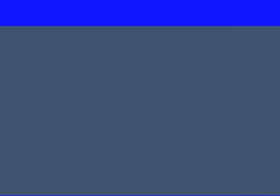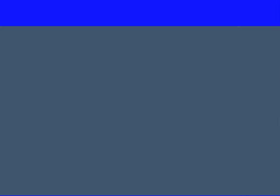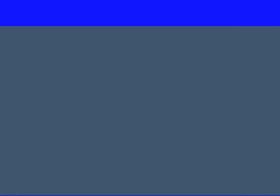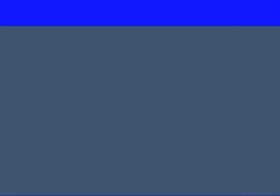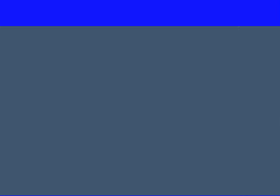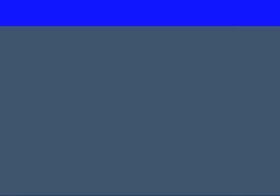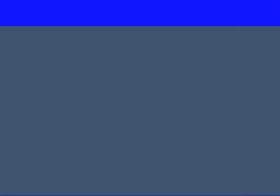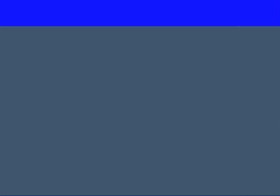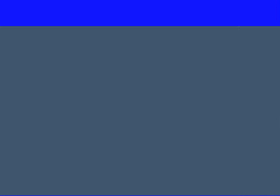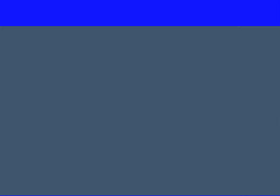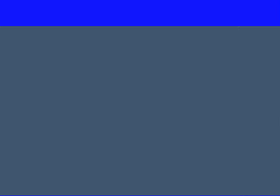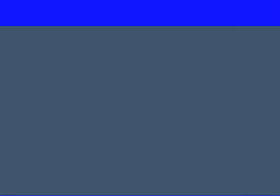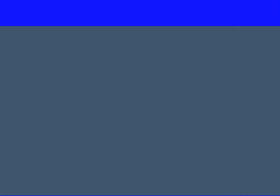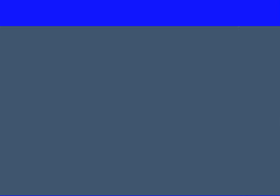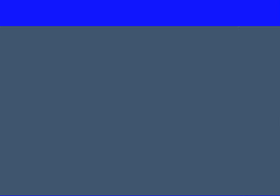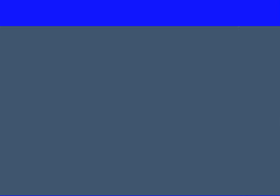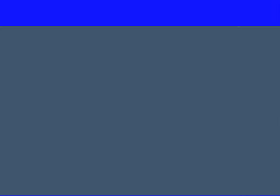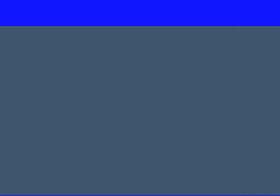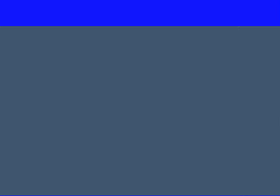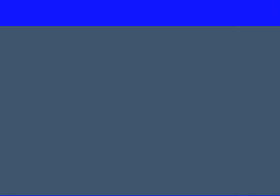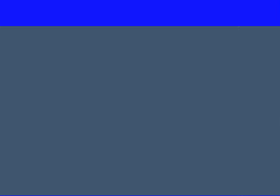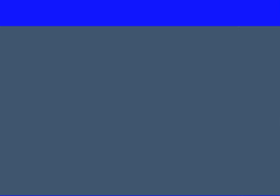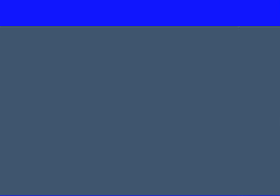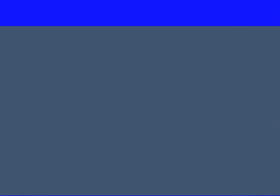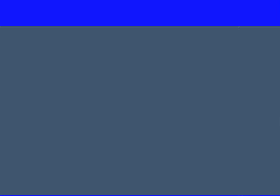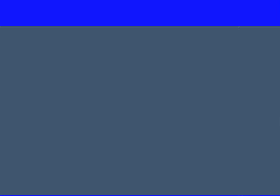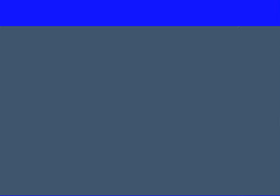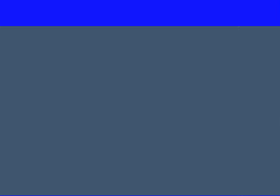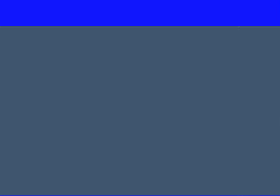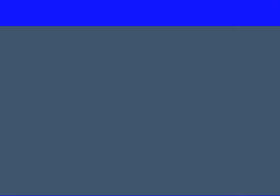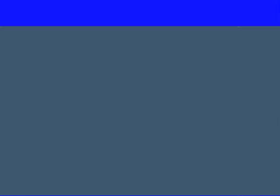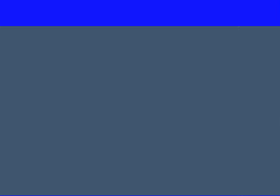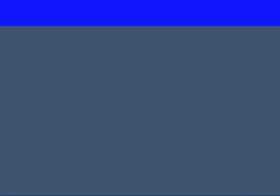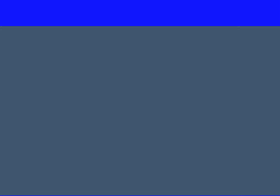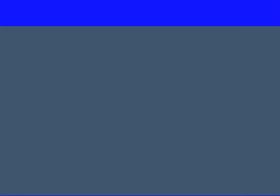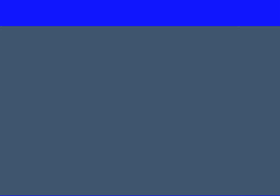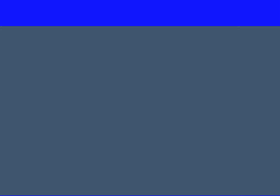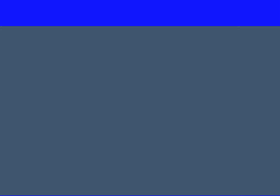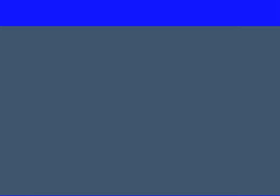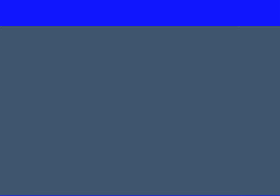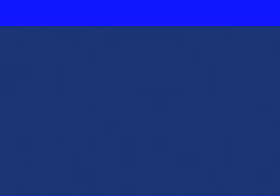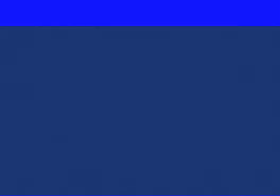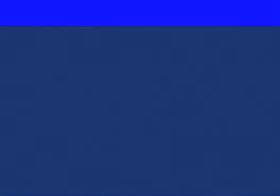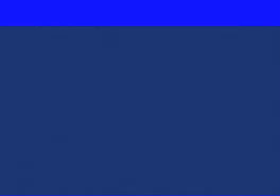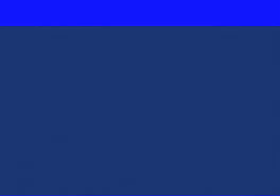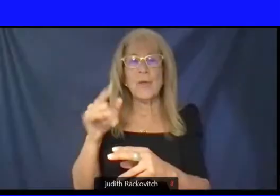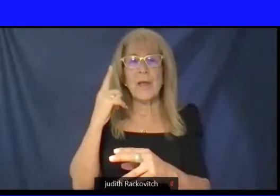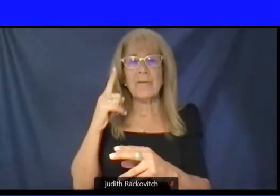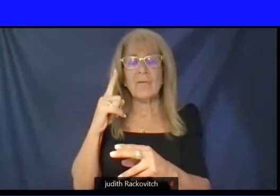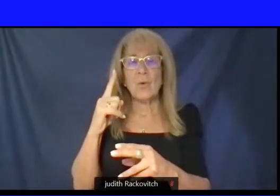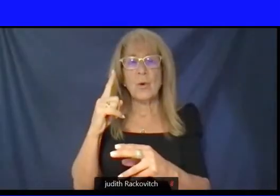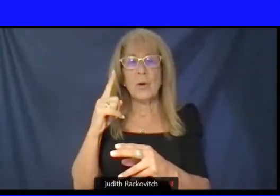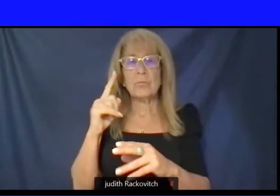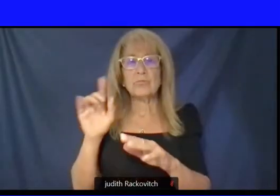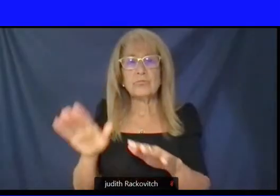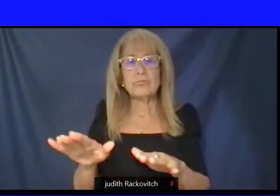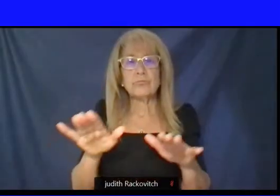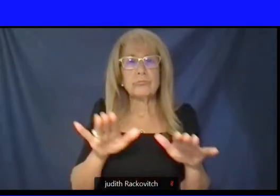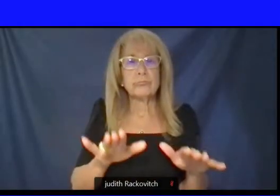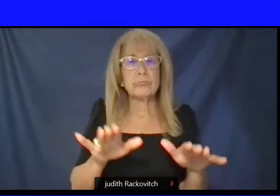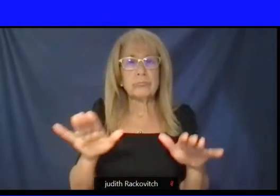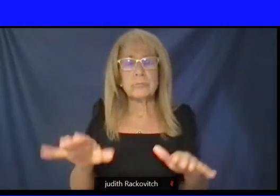been optimizing the use of Epic and other electronic modalities to streamline and making appointments, increasing utilization